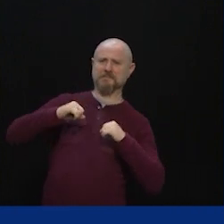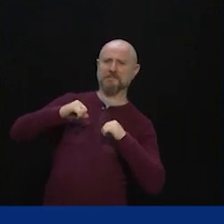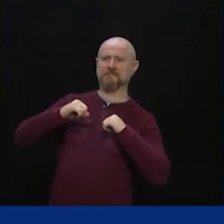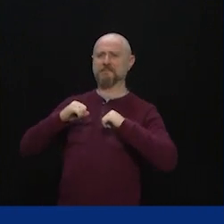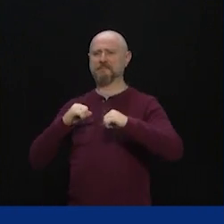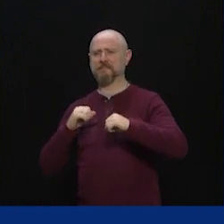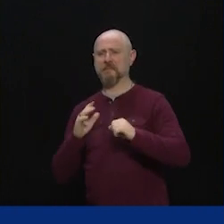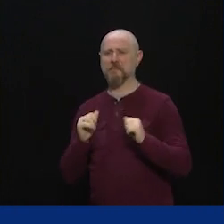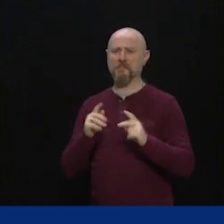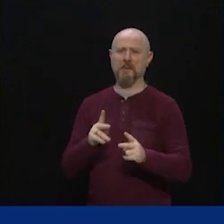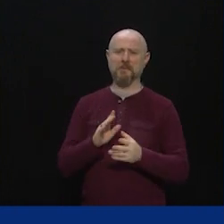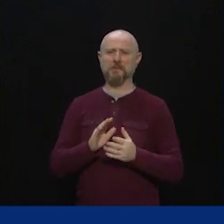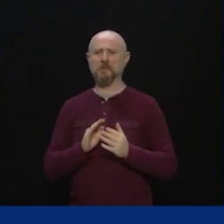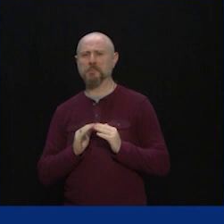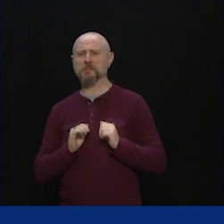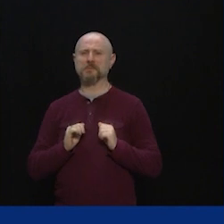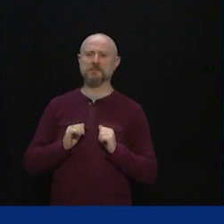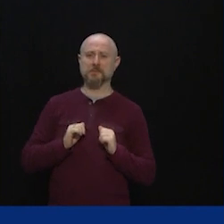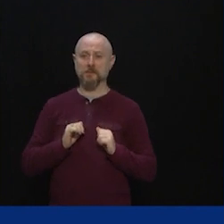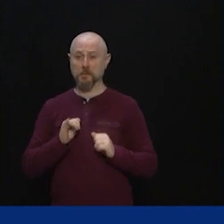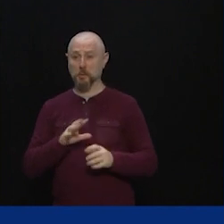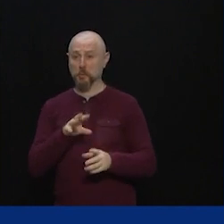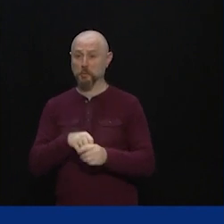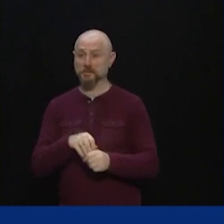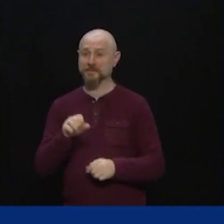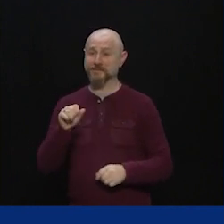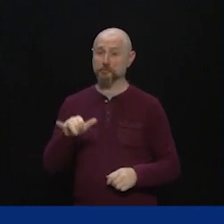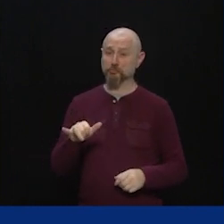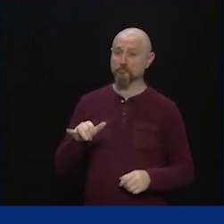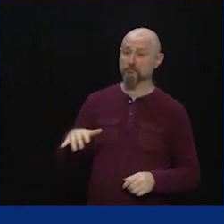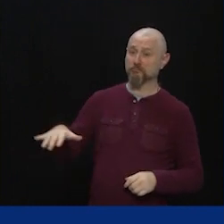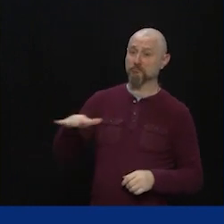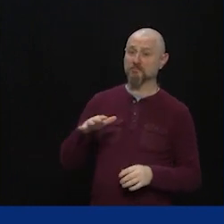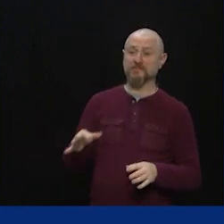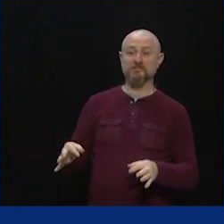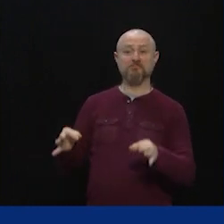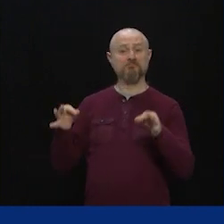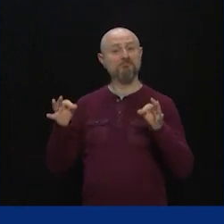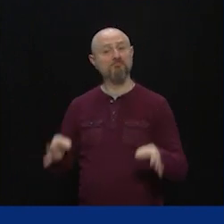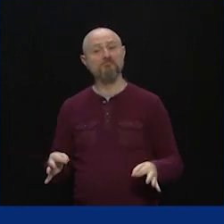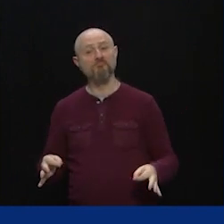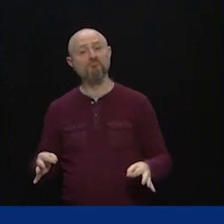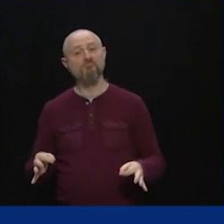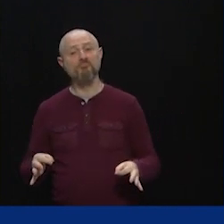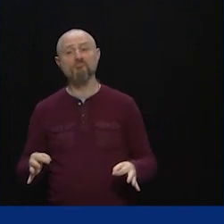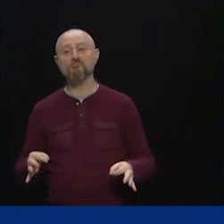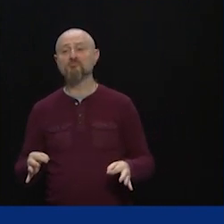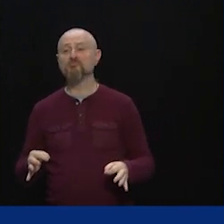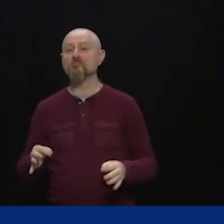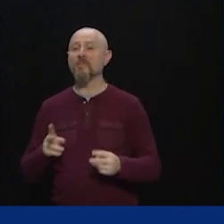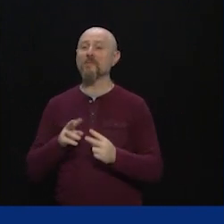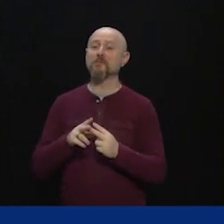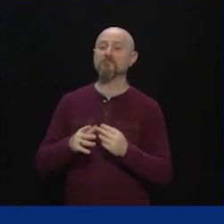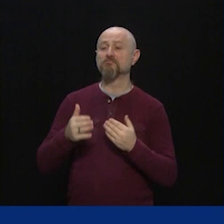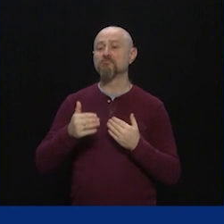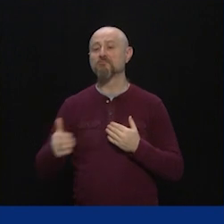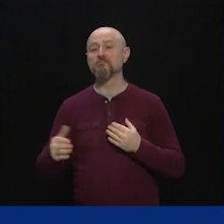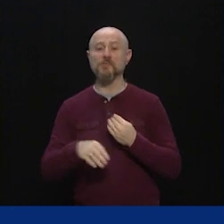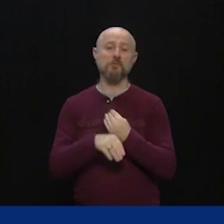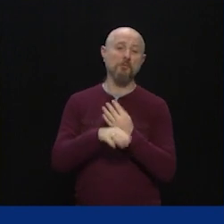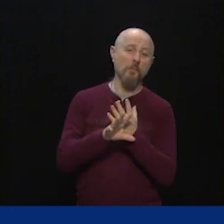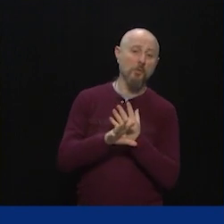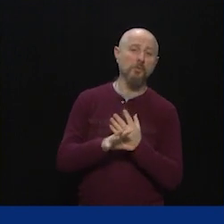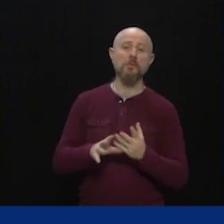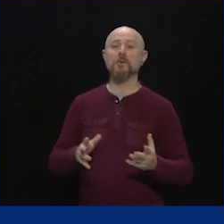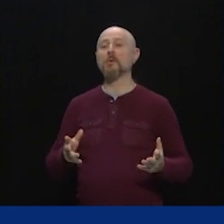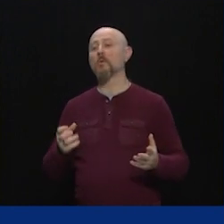parents and to districts, like including Syracuse, who have decided to start either remotely or partially remotely?